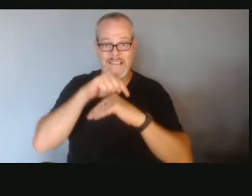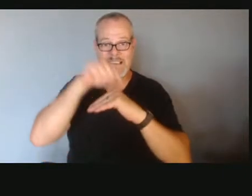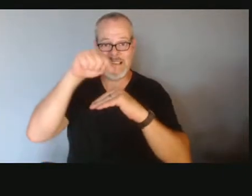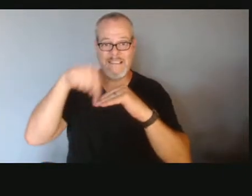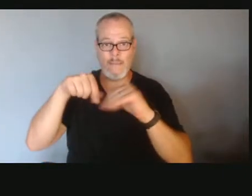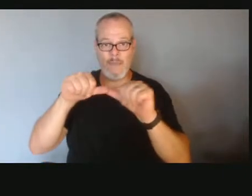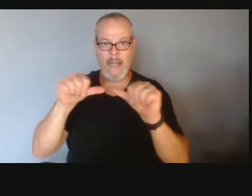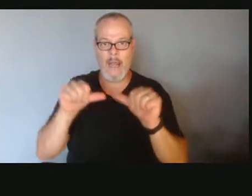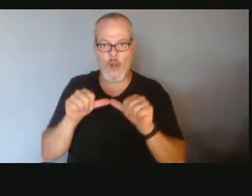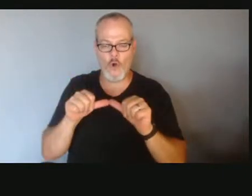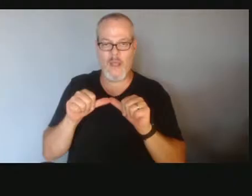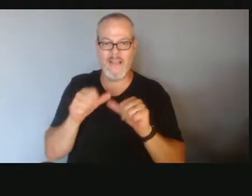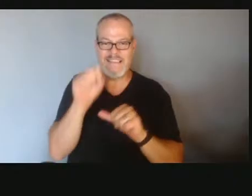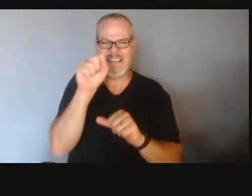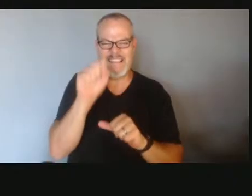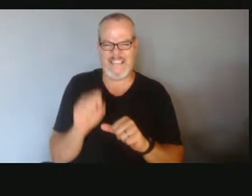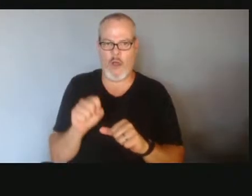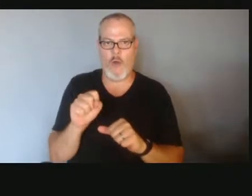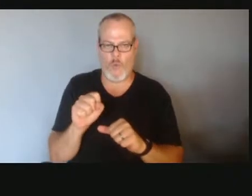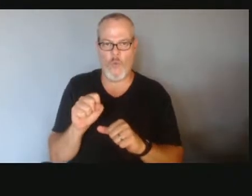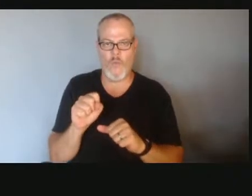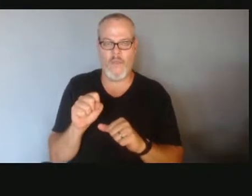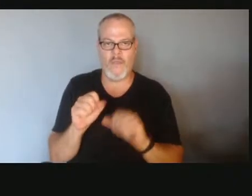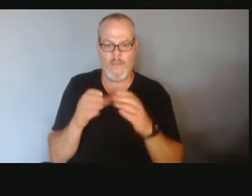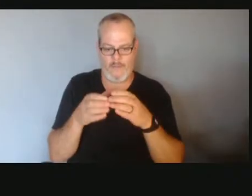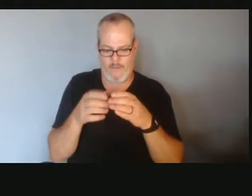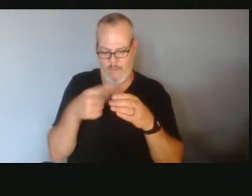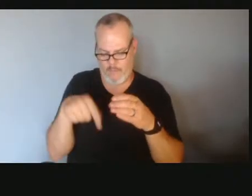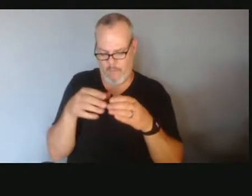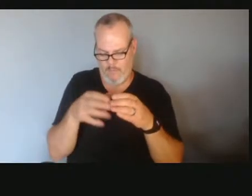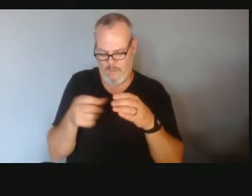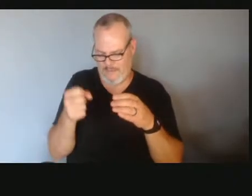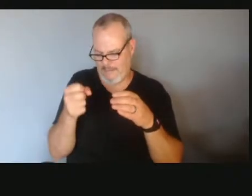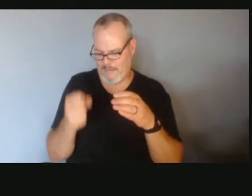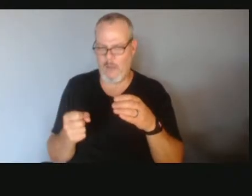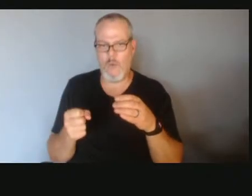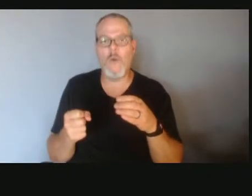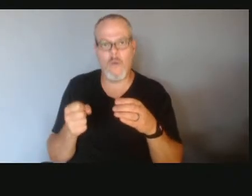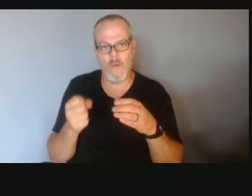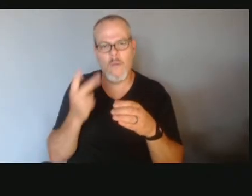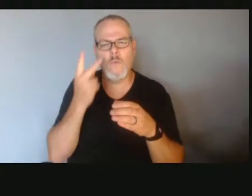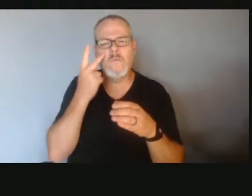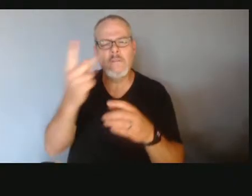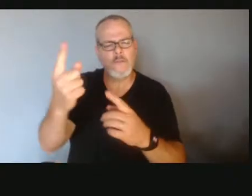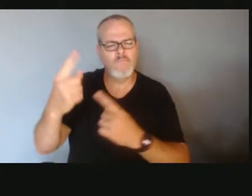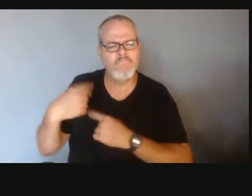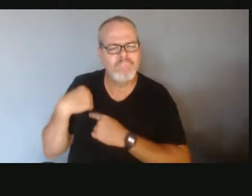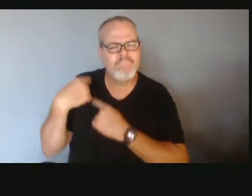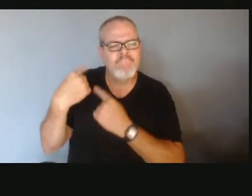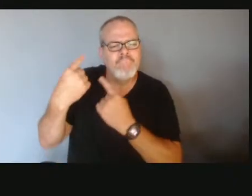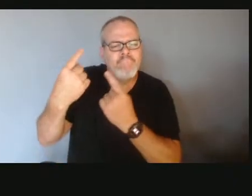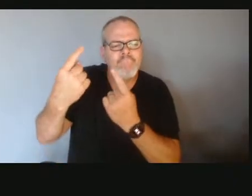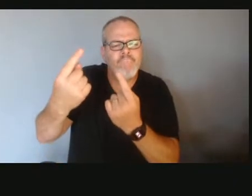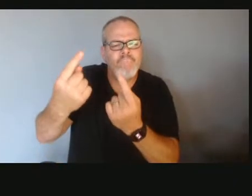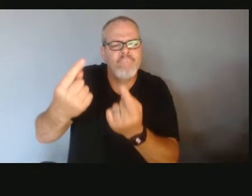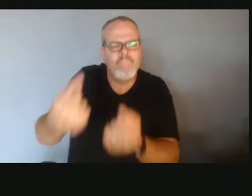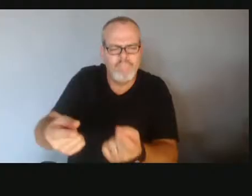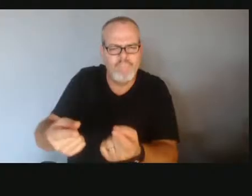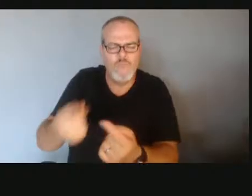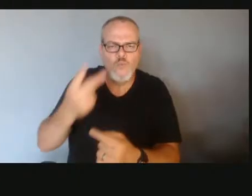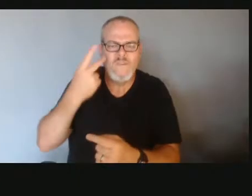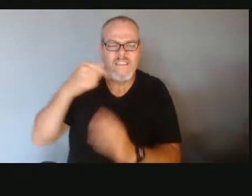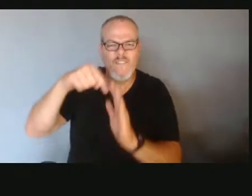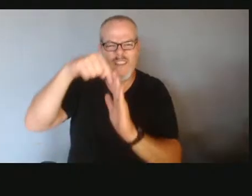south of the caldera, which is typical. This is where we have long seen signals from the deep caldera, the